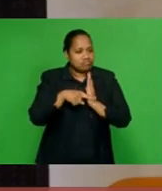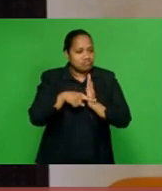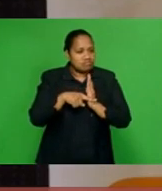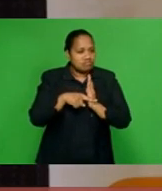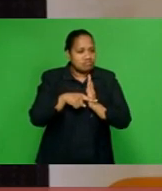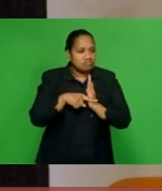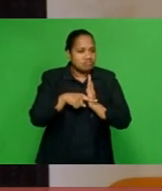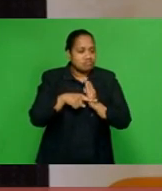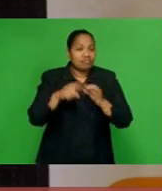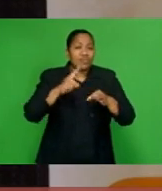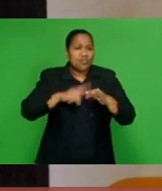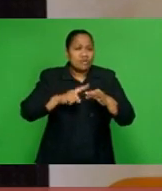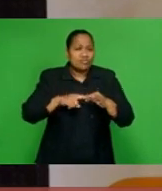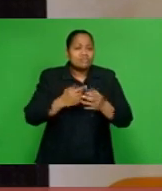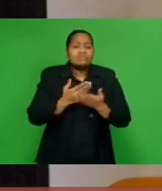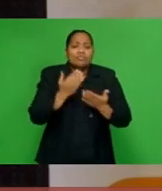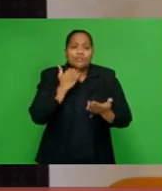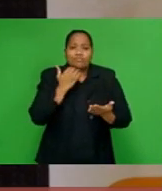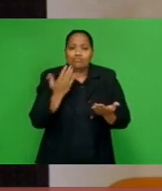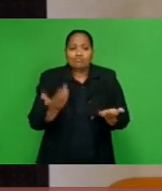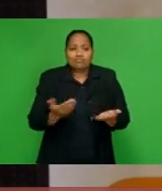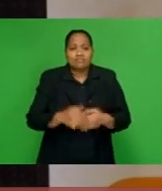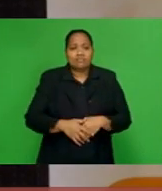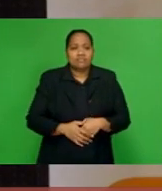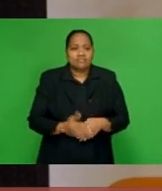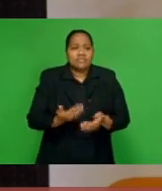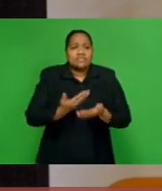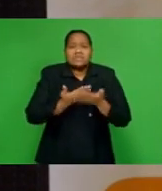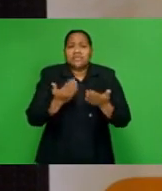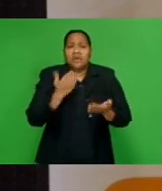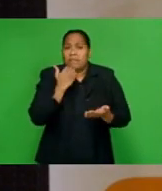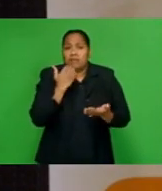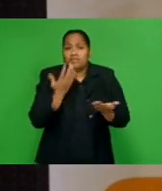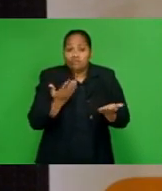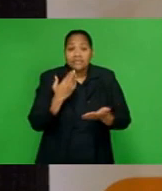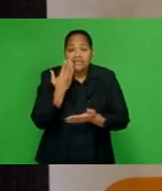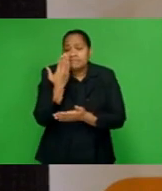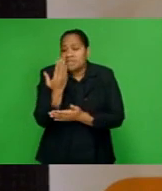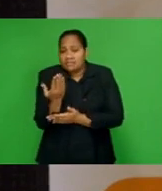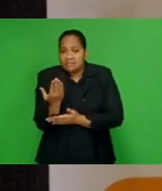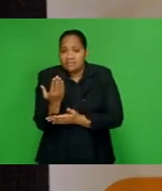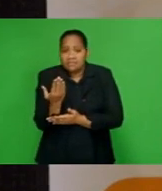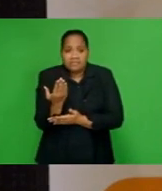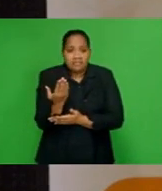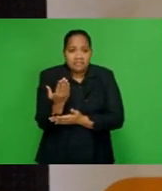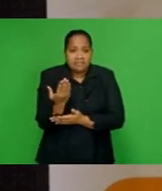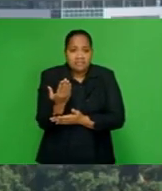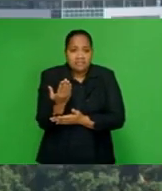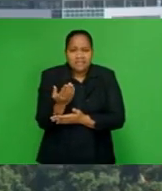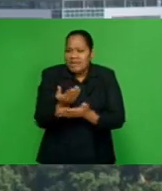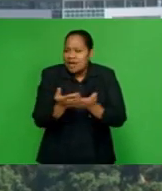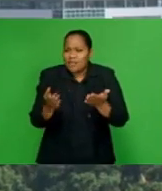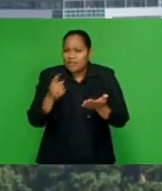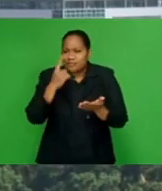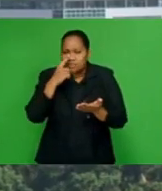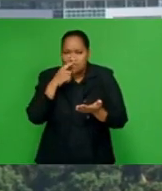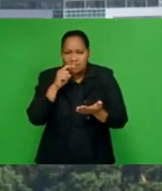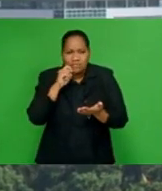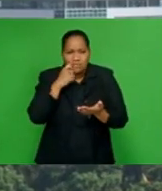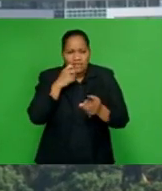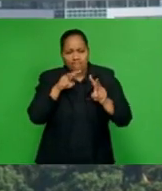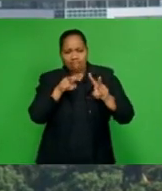question is how much. And that how much very much depends on one, how people take up what's in the